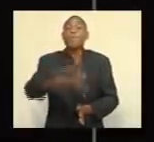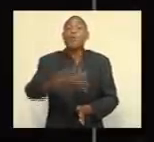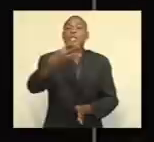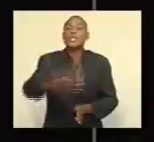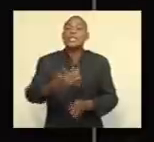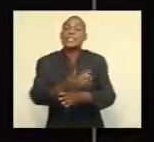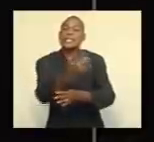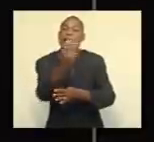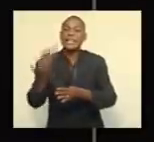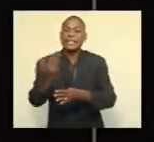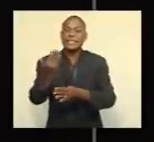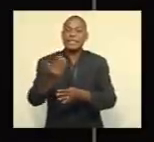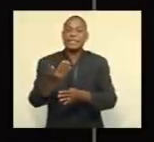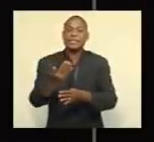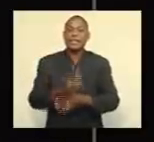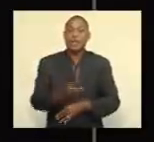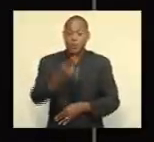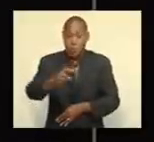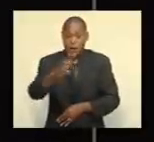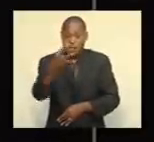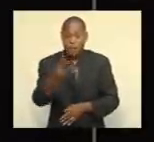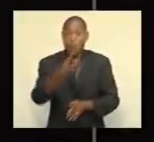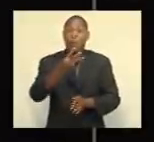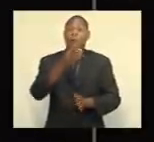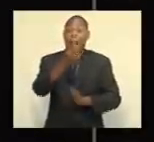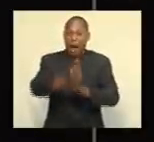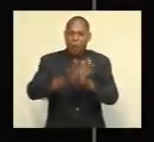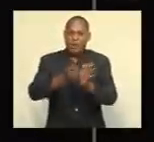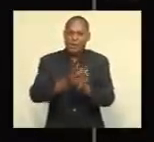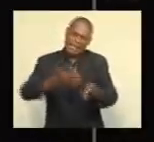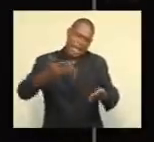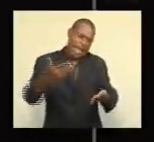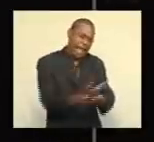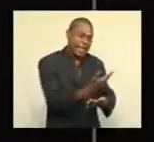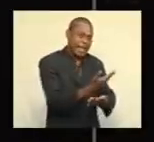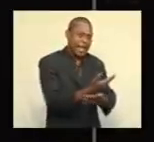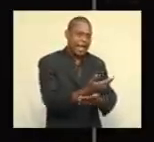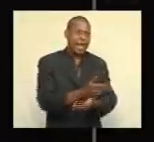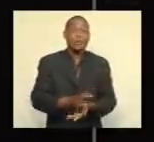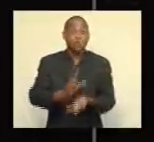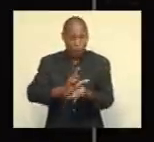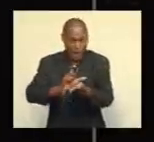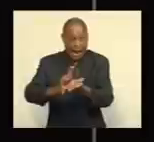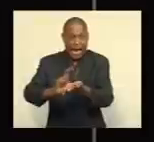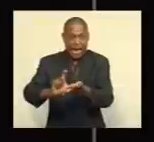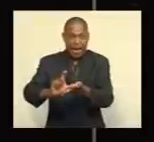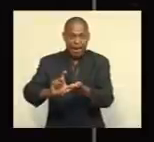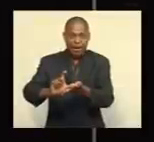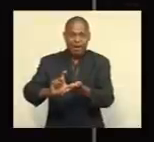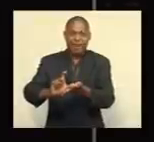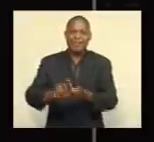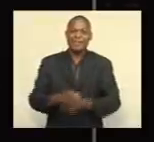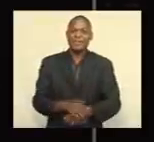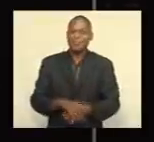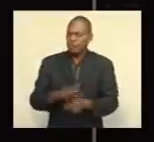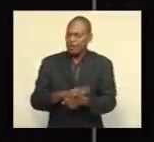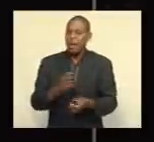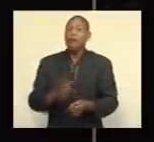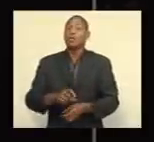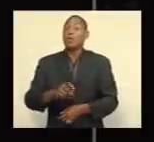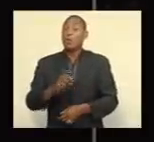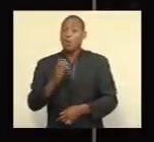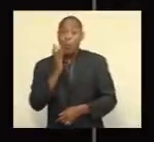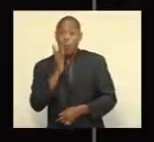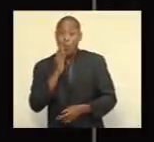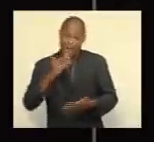of 24 hours after their entry into the confinement zone. Just reclarifying, once anyone enters the confinement zone